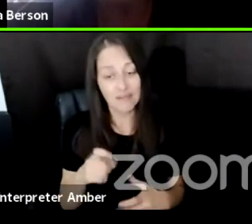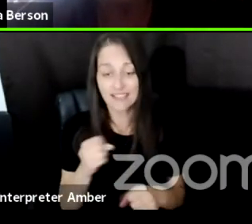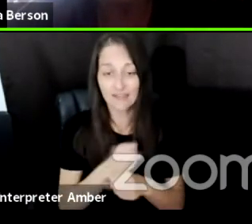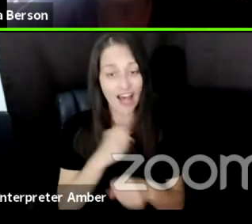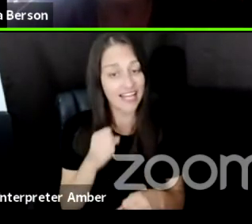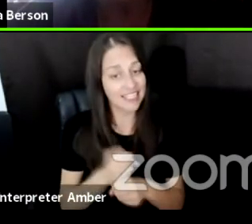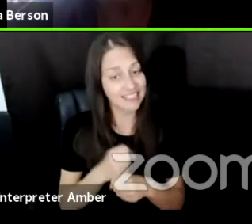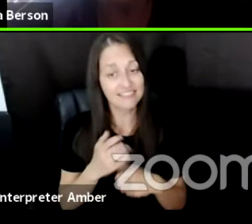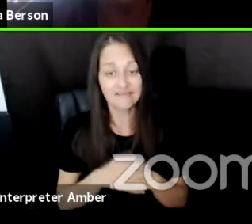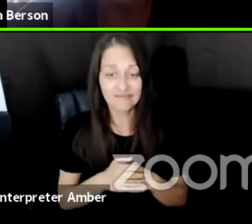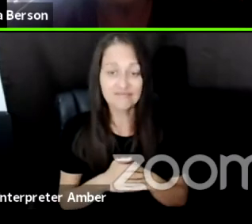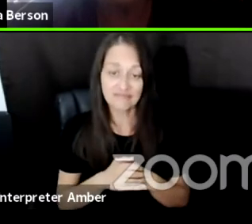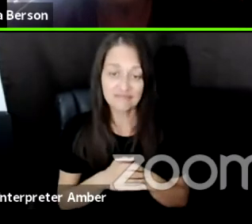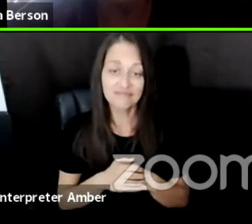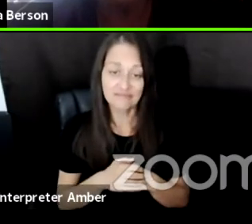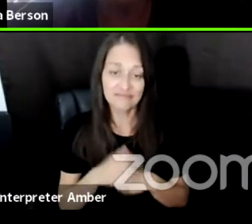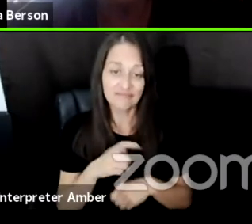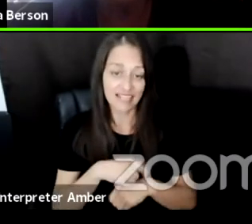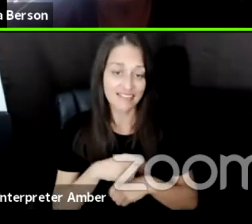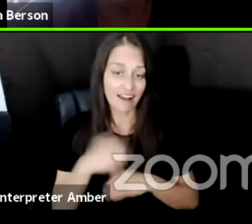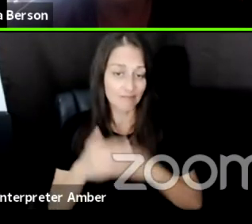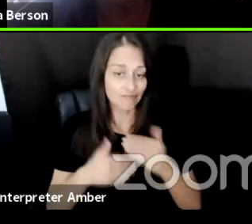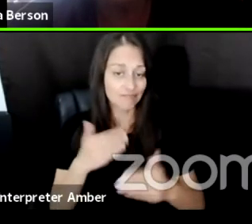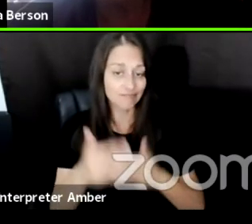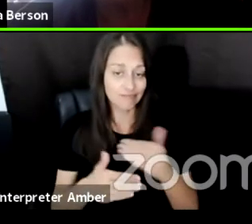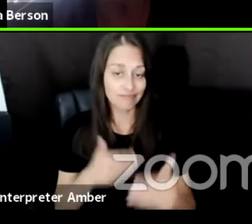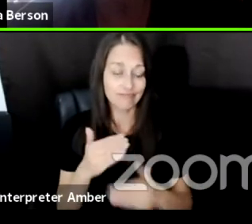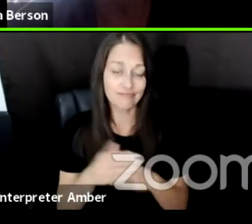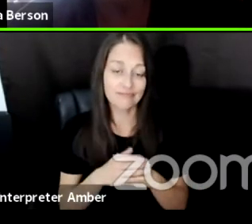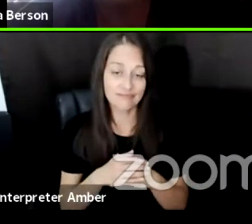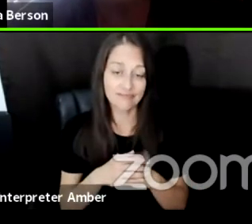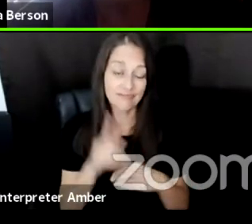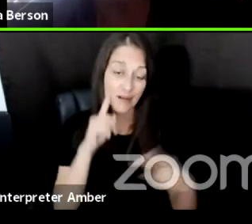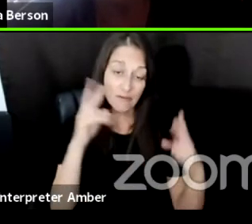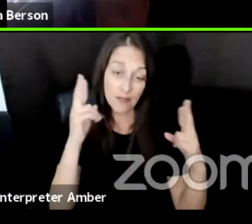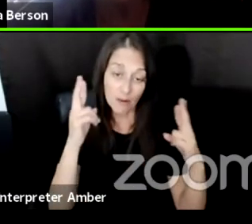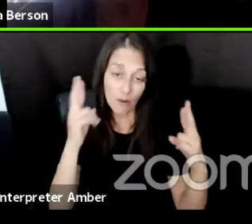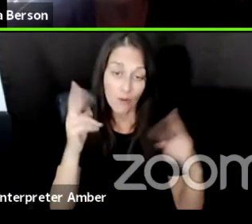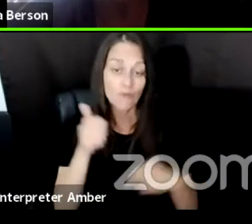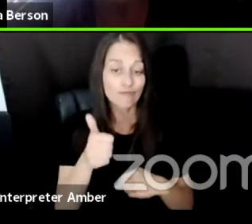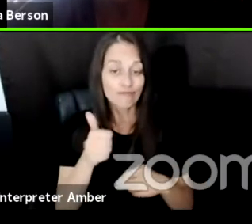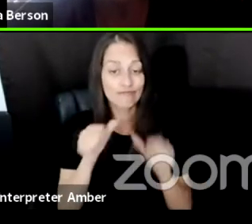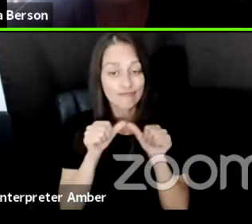as time goes on. And I hope you continue feeling as passionate about it.